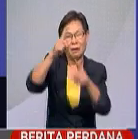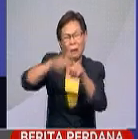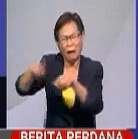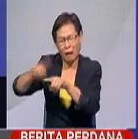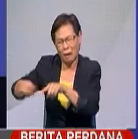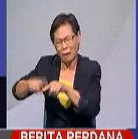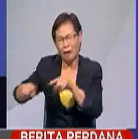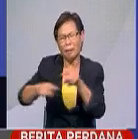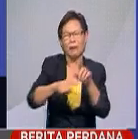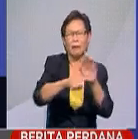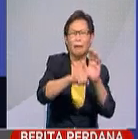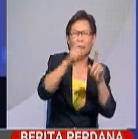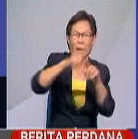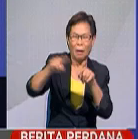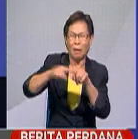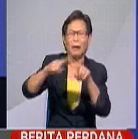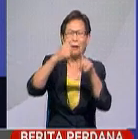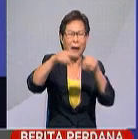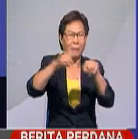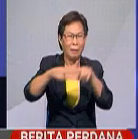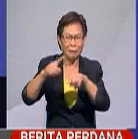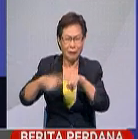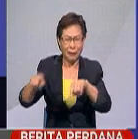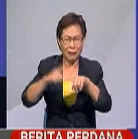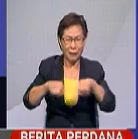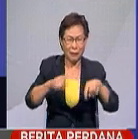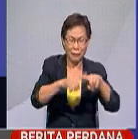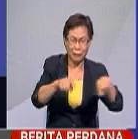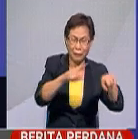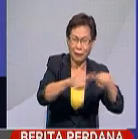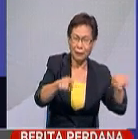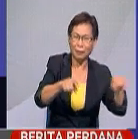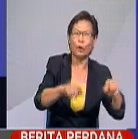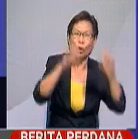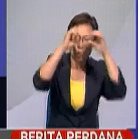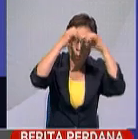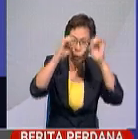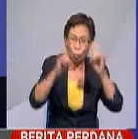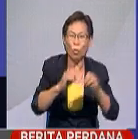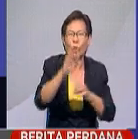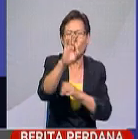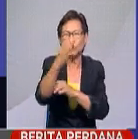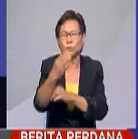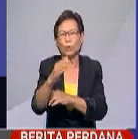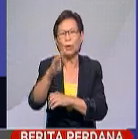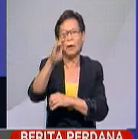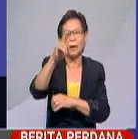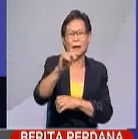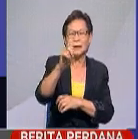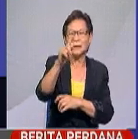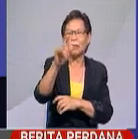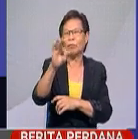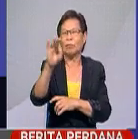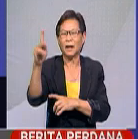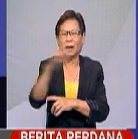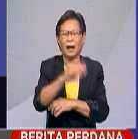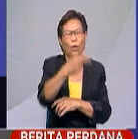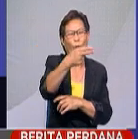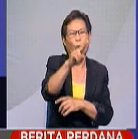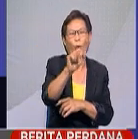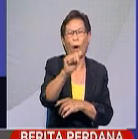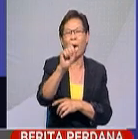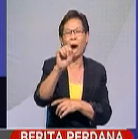brands like Google, Apple, Facebook, Amazon, Netflix, and Huawei,